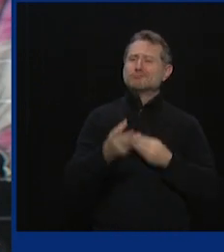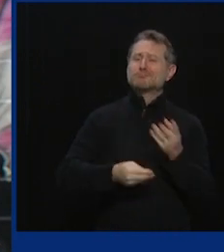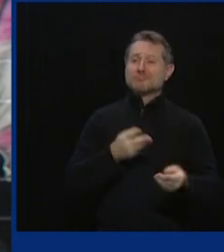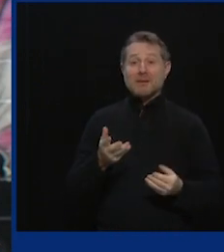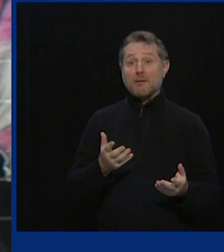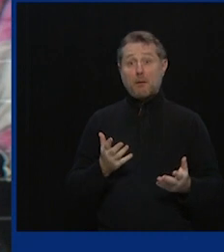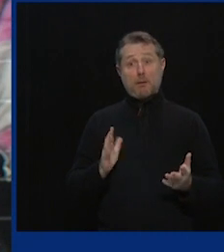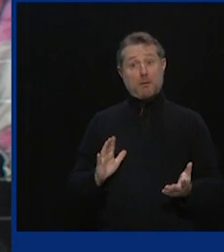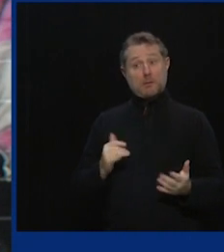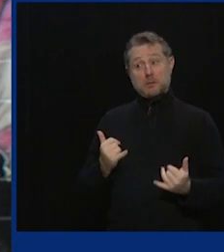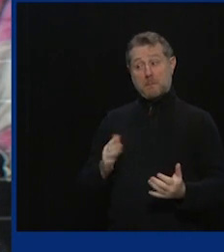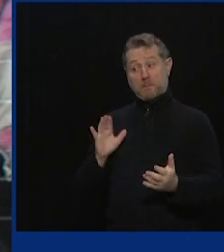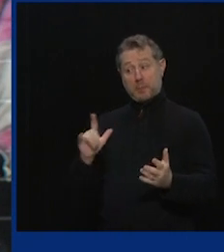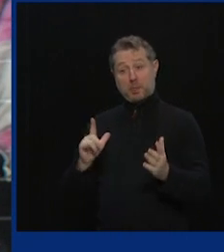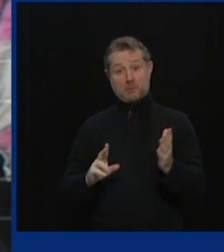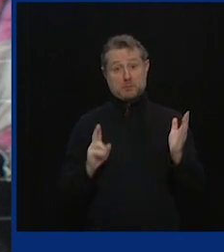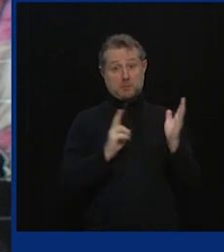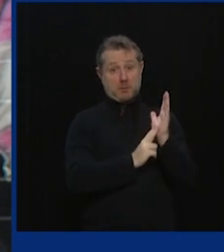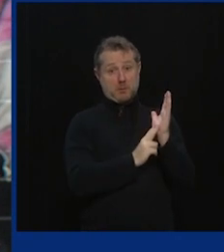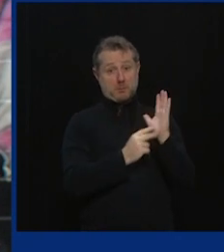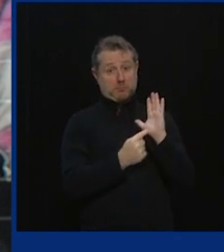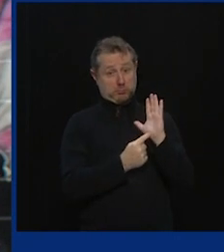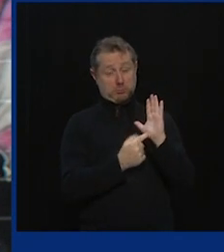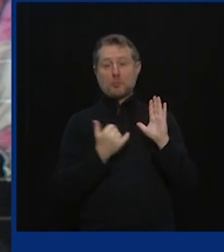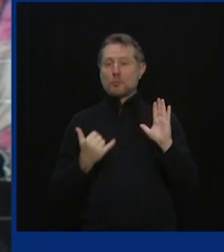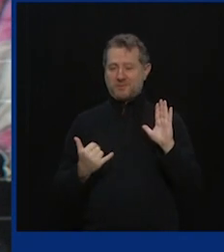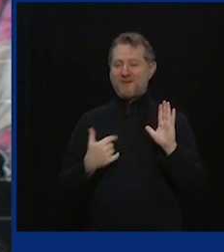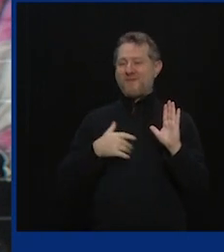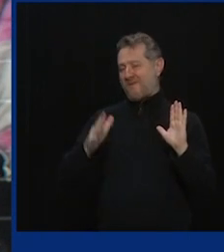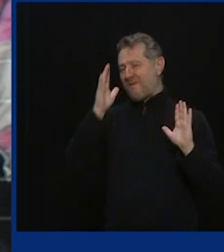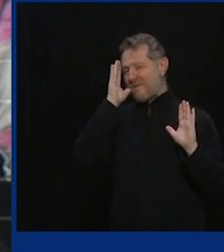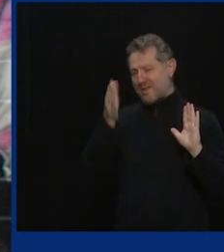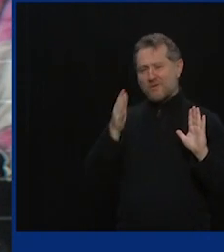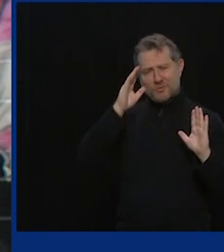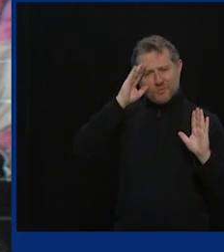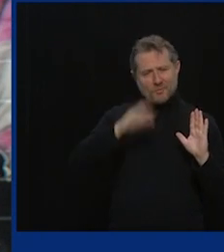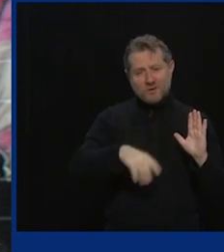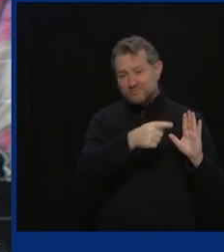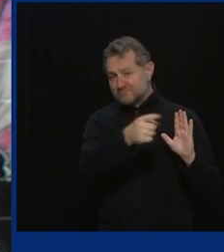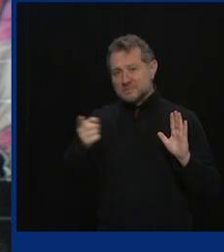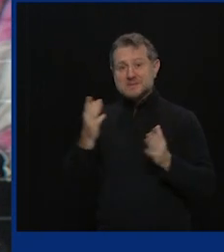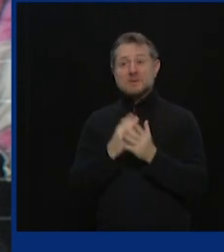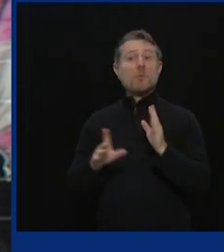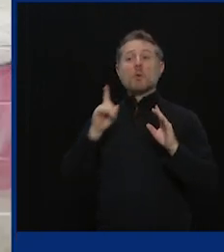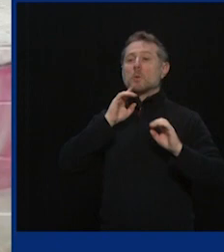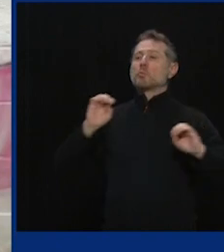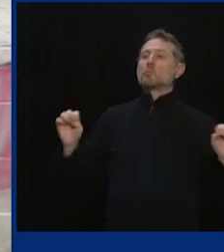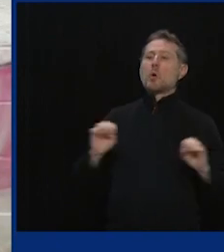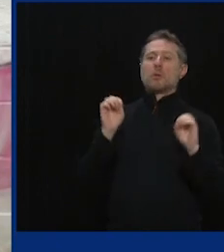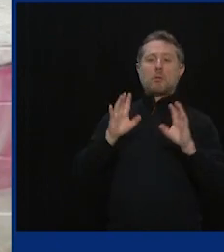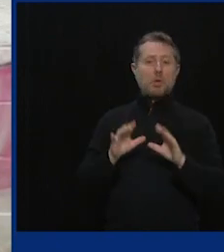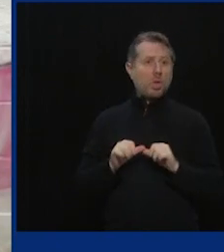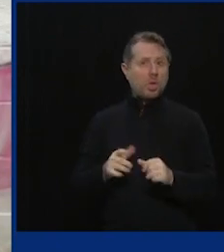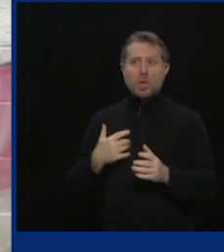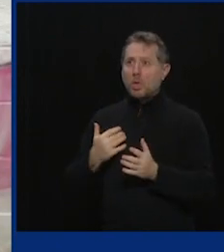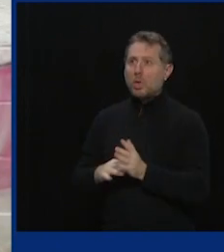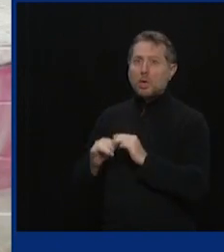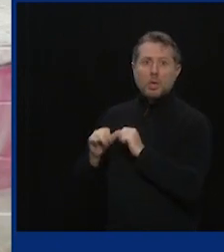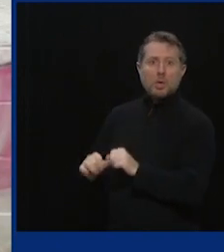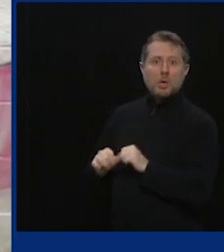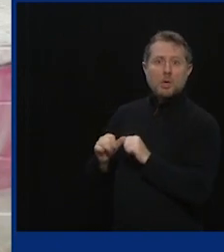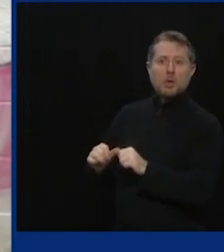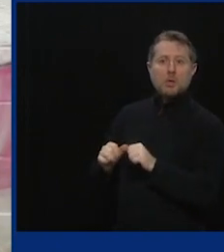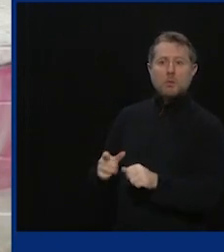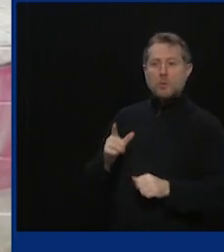Hochul is signing today recognizes the ongoing emergency faced by disabled, displaced,